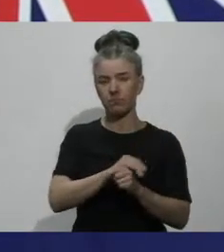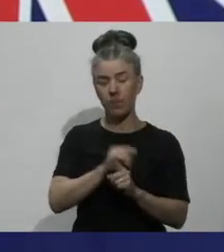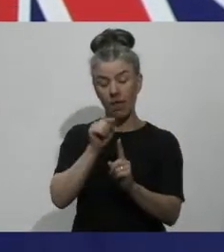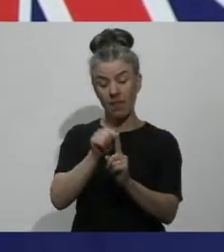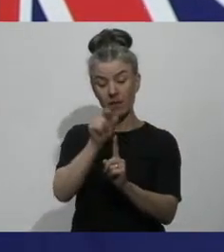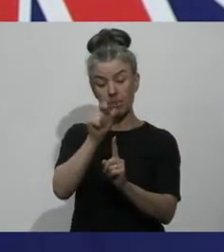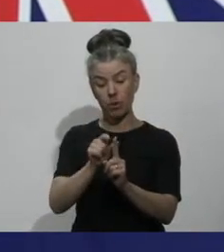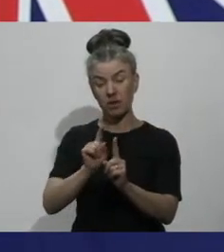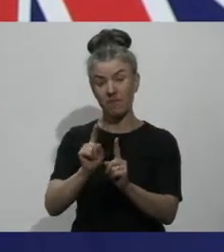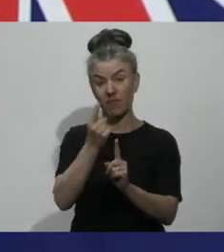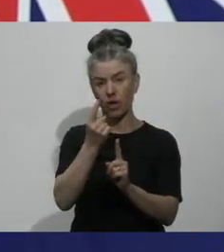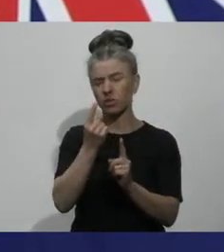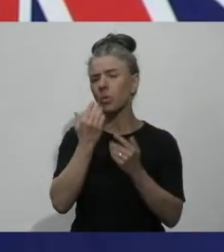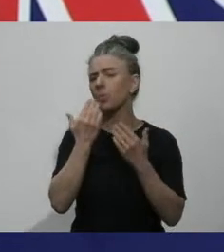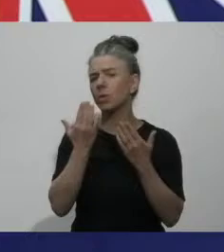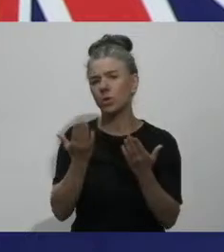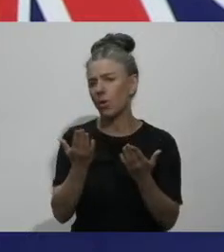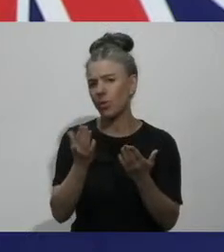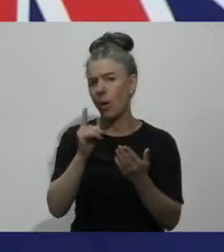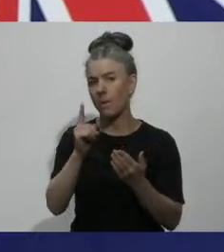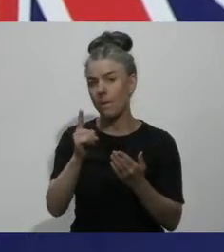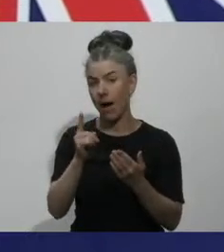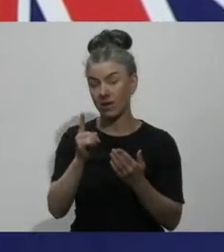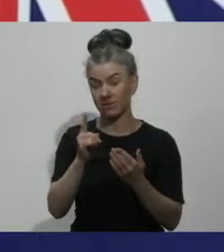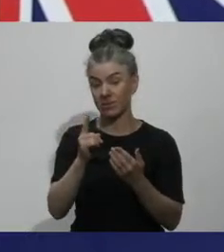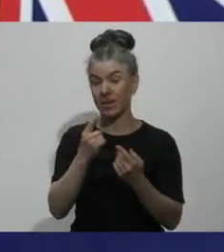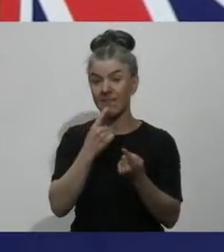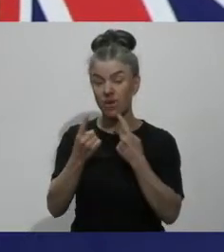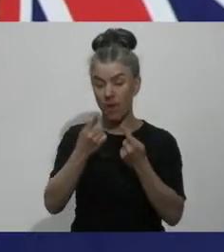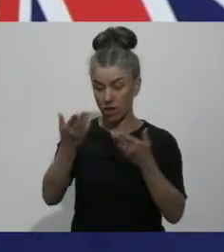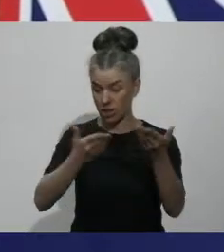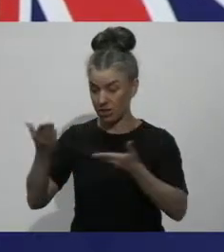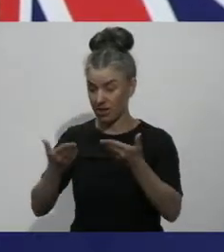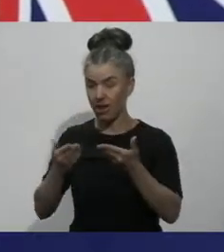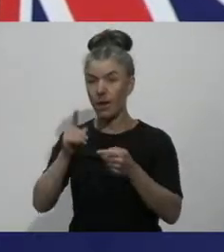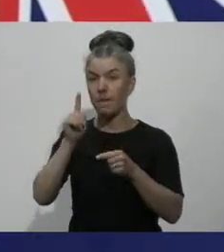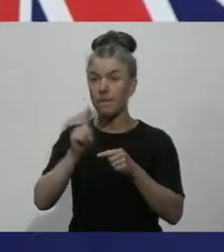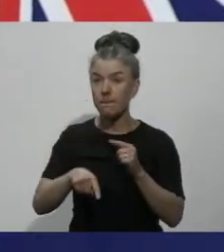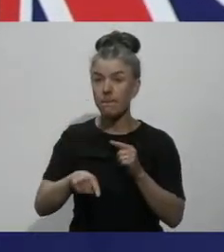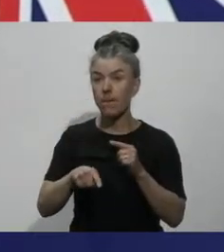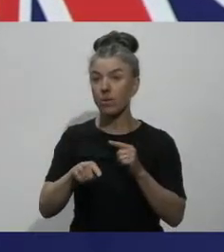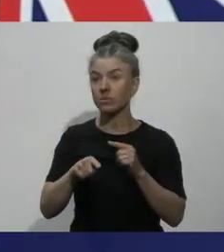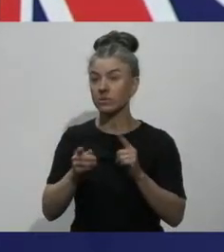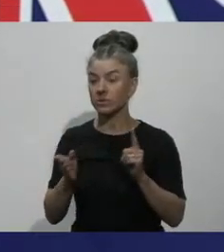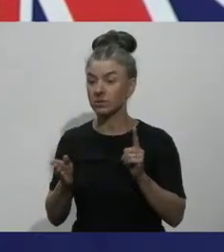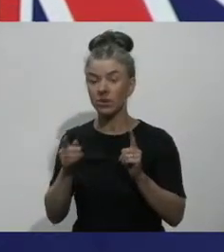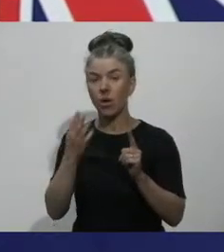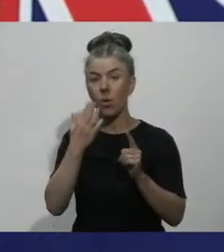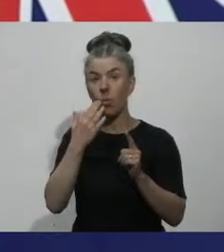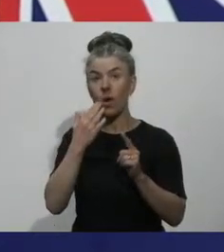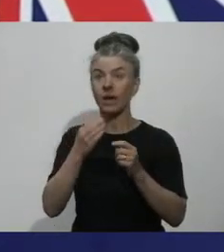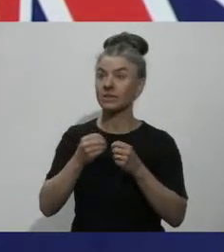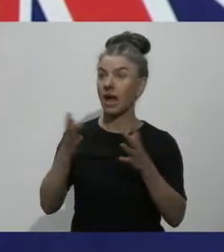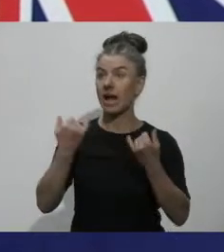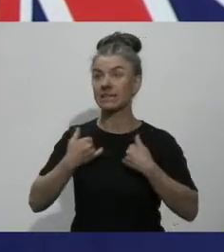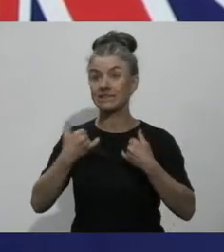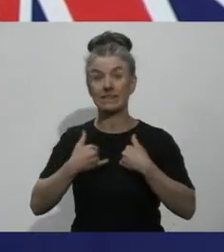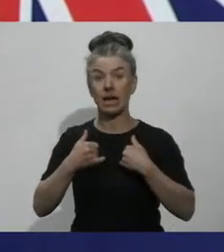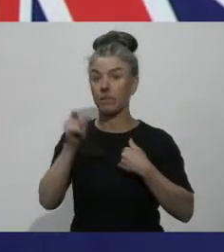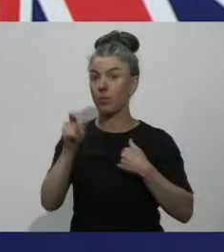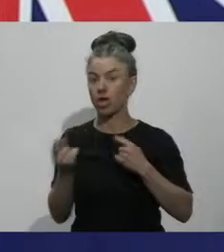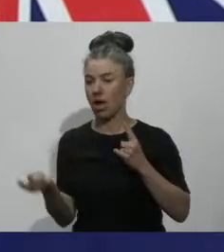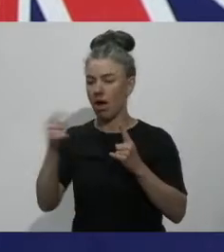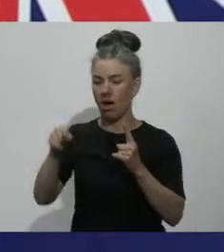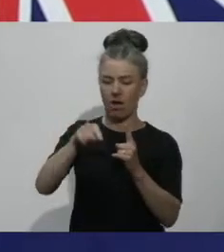the information we have to date, it's the earliest sign of the re-emergence of the virus.